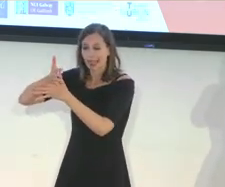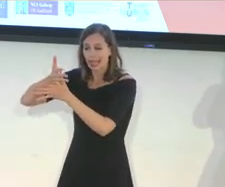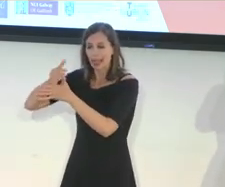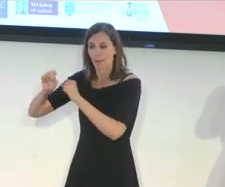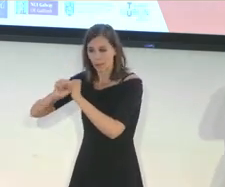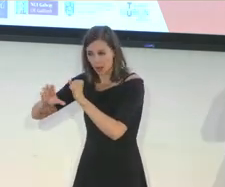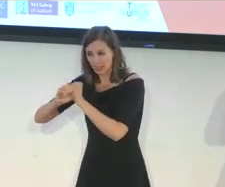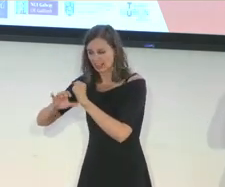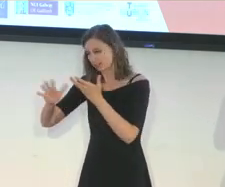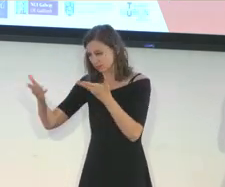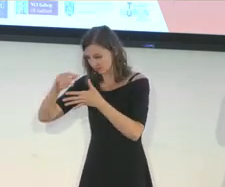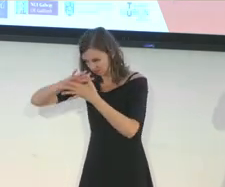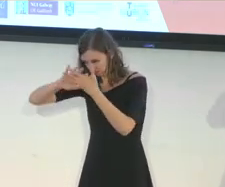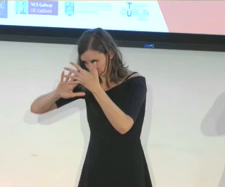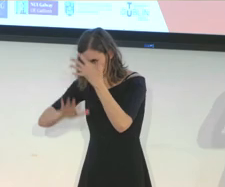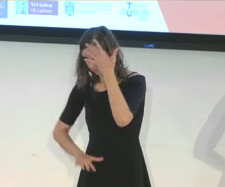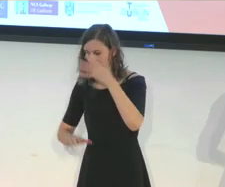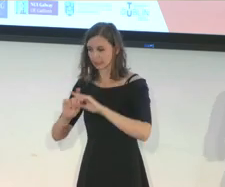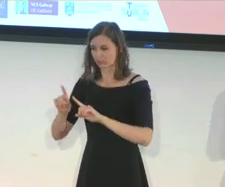and so on.